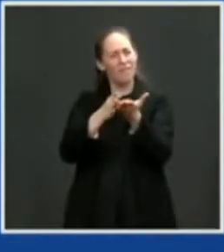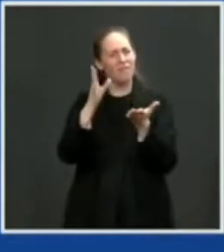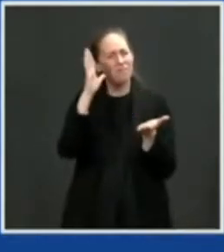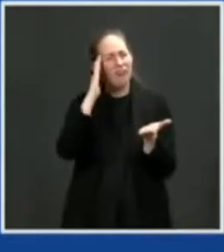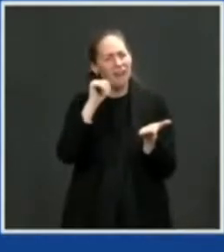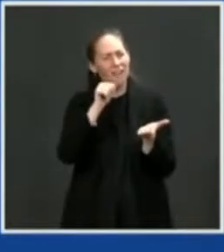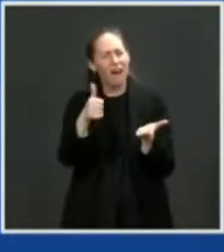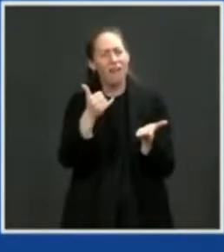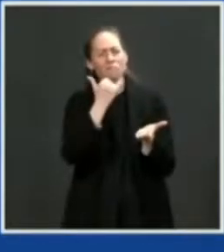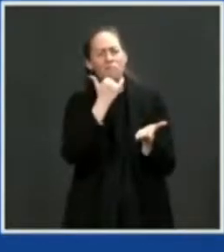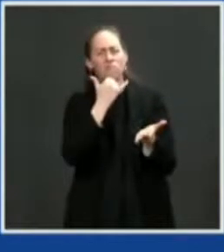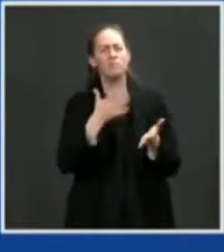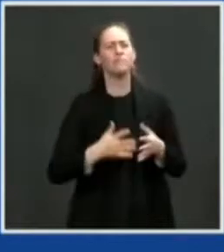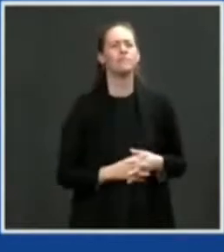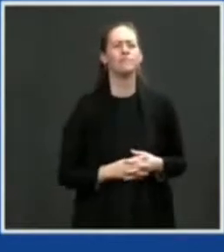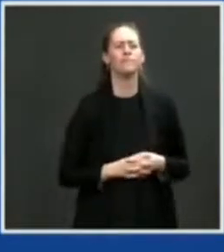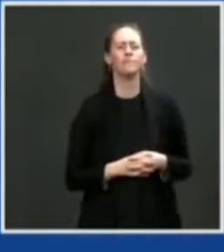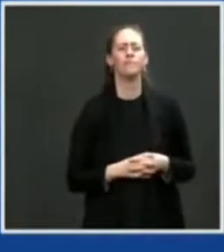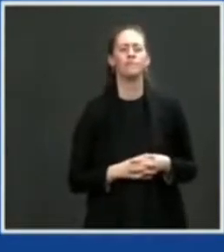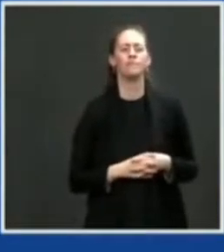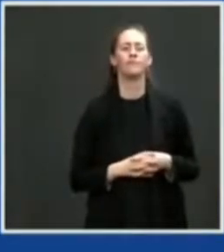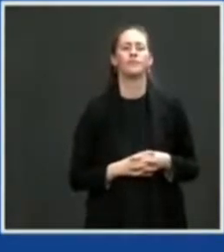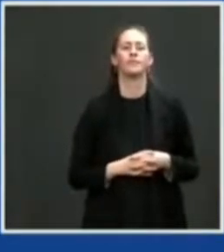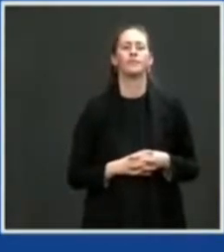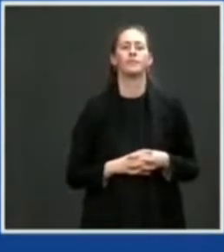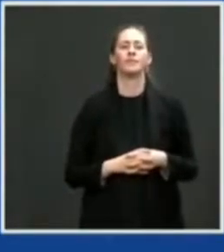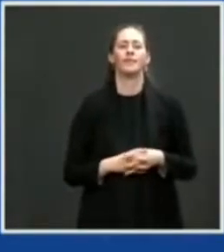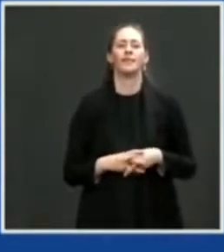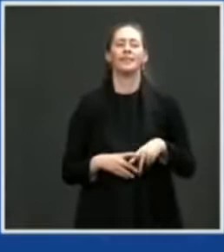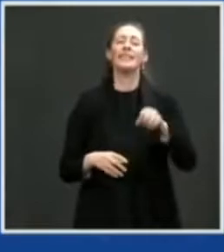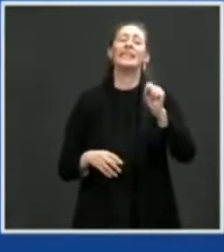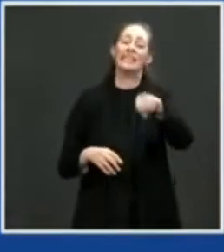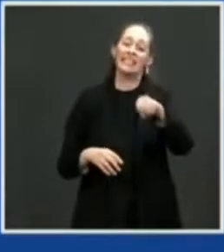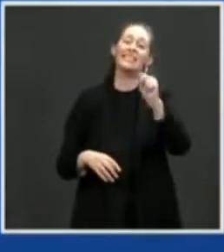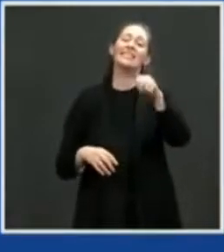Let me think. Successful electoral politics is the art of the possible.